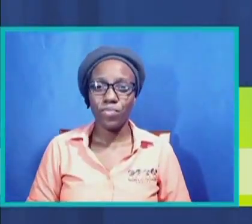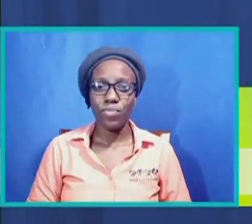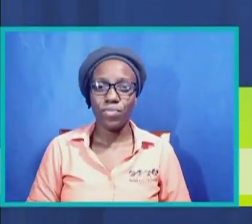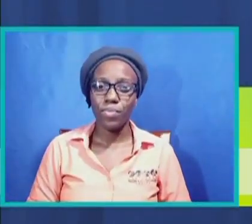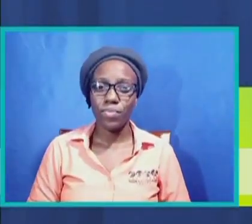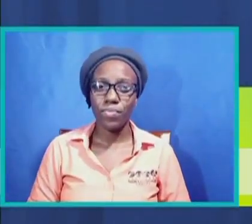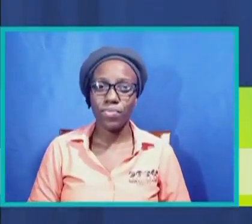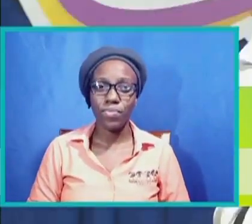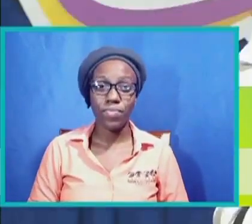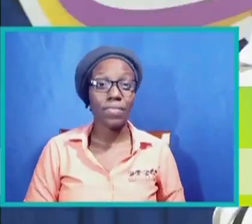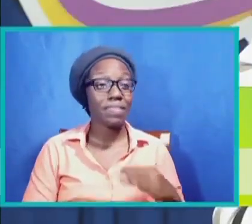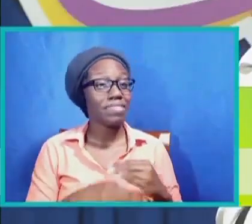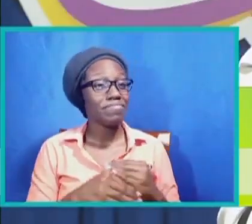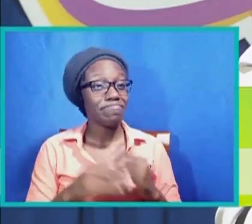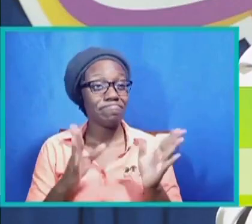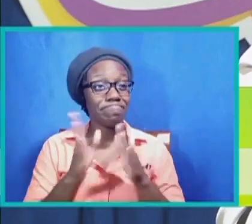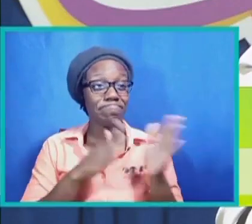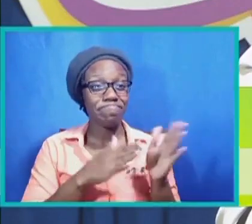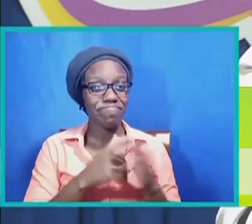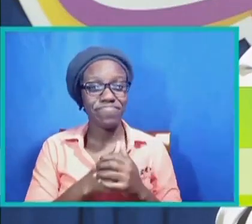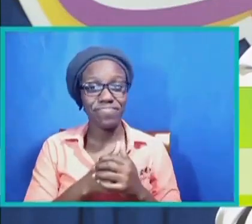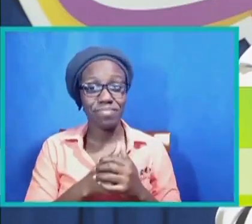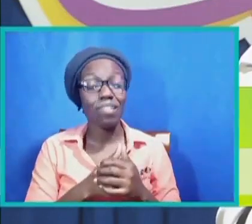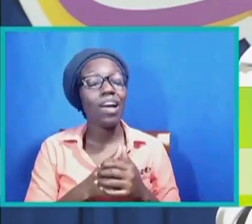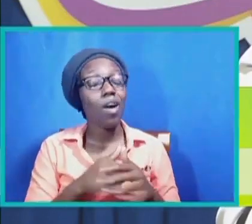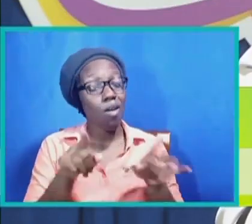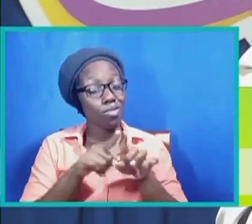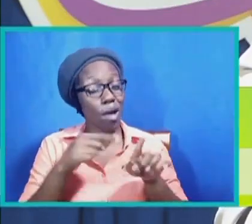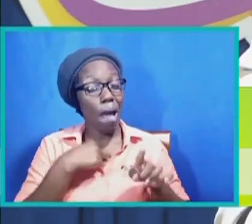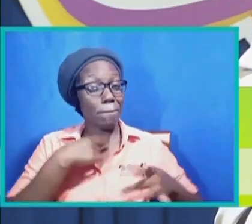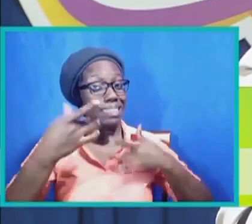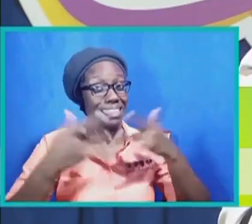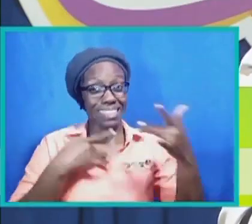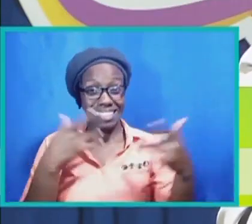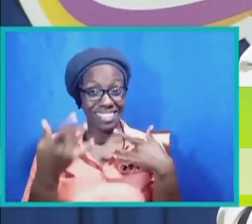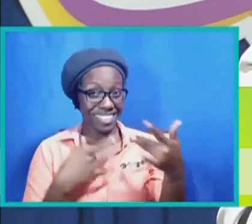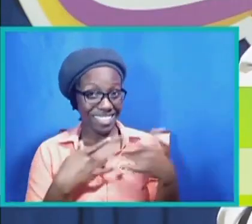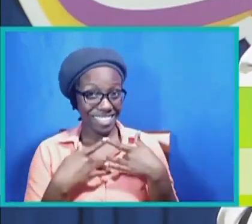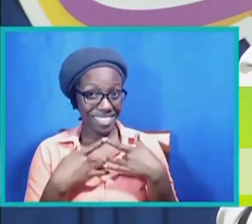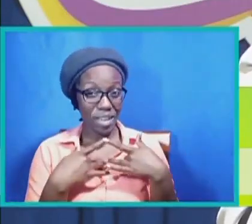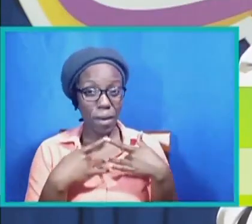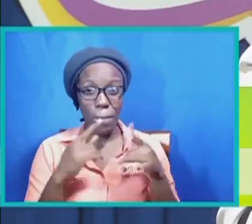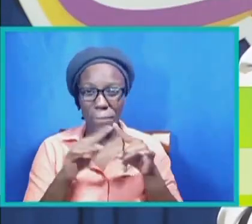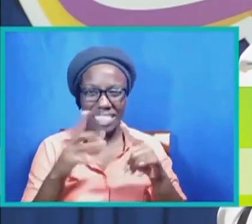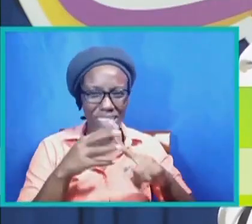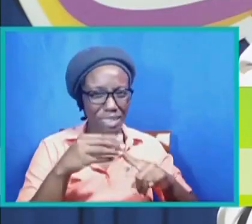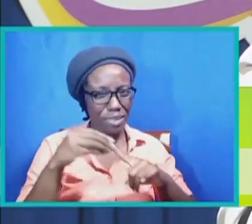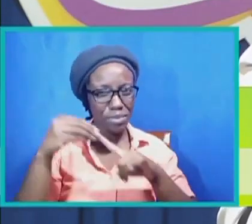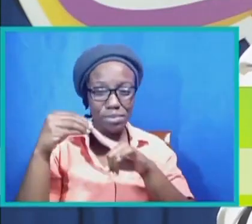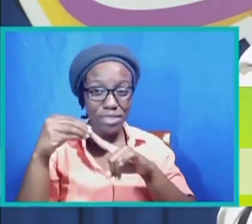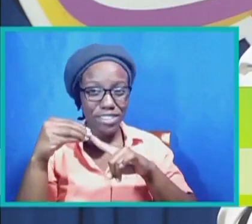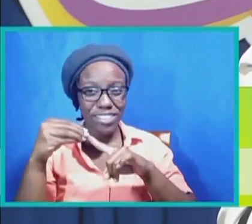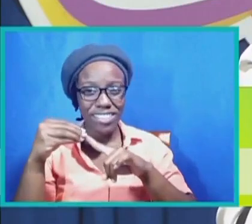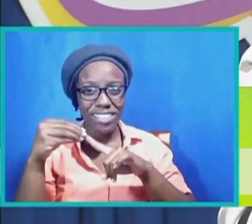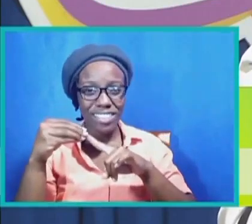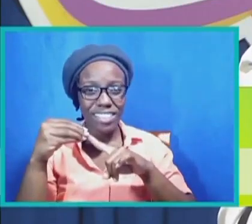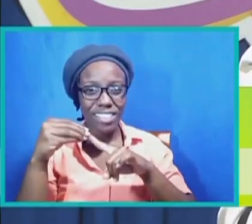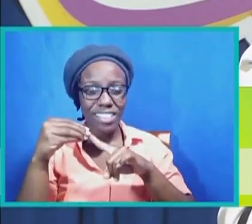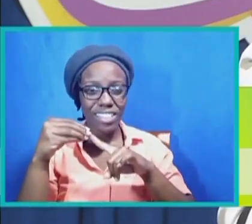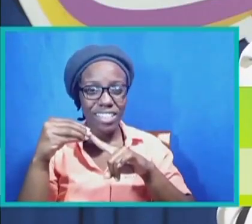Dr. Paul? So I am too also very excited by the process, but most especially the position that